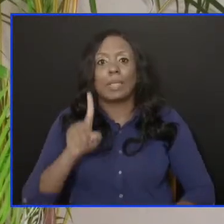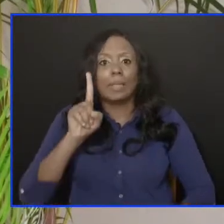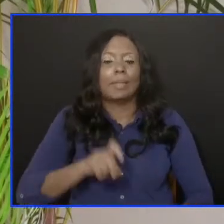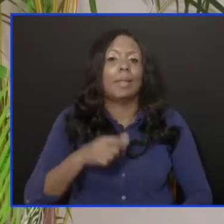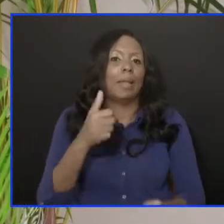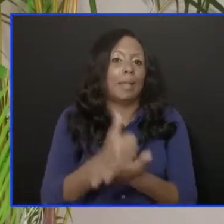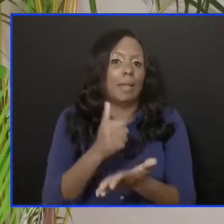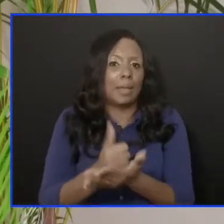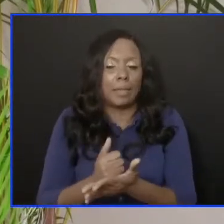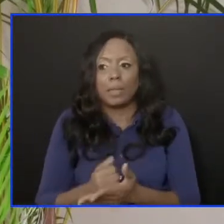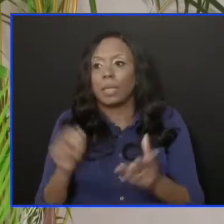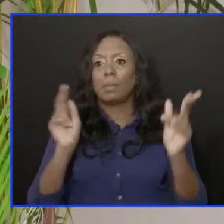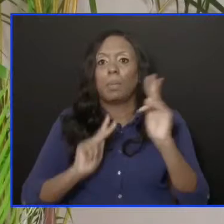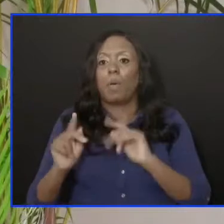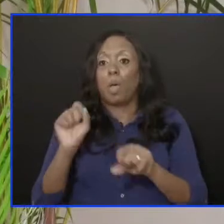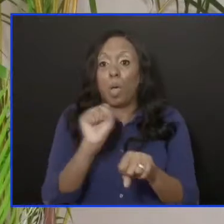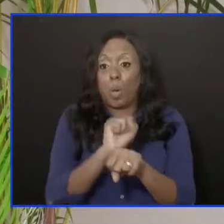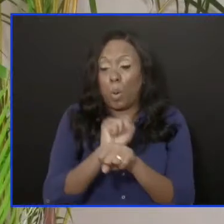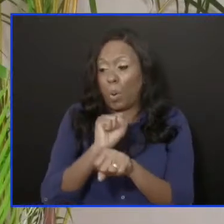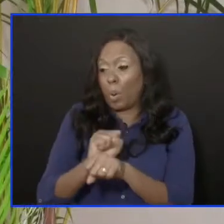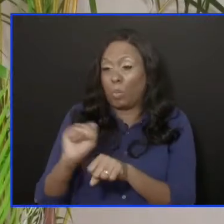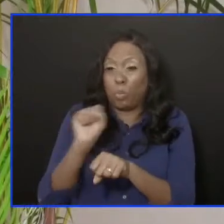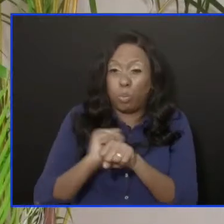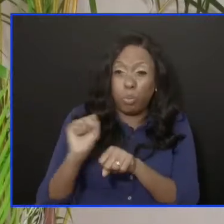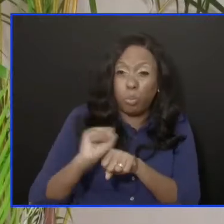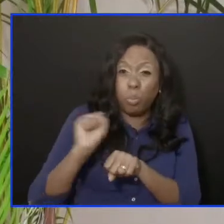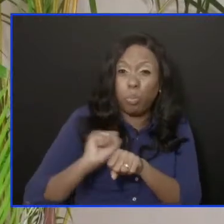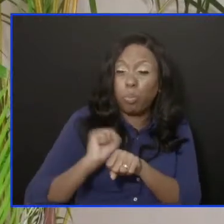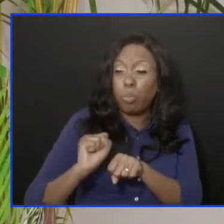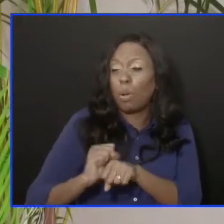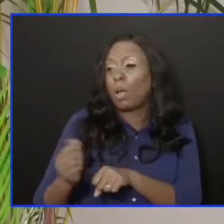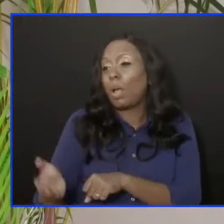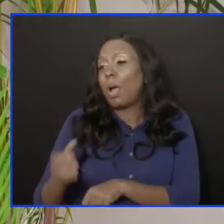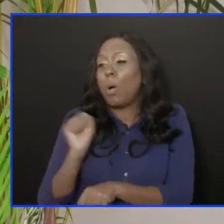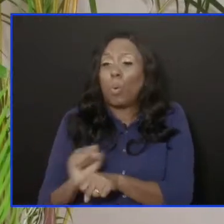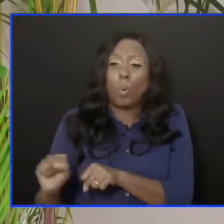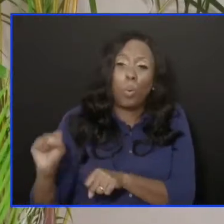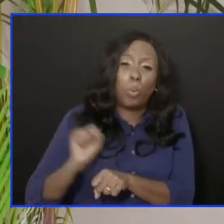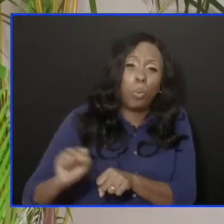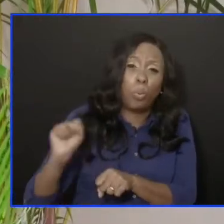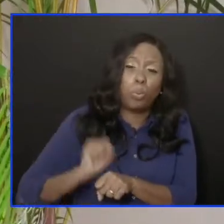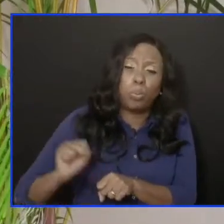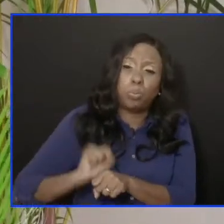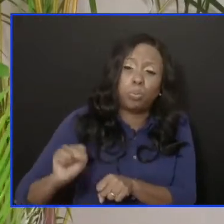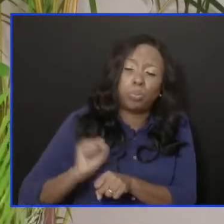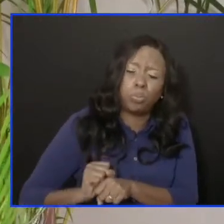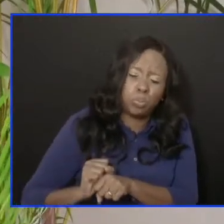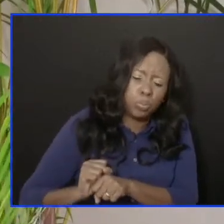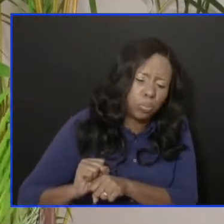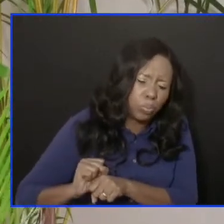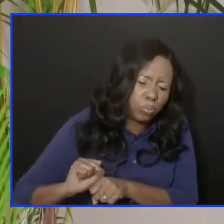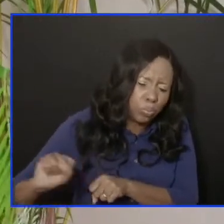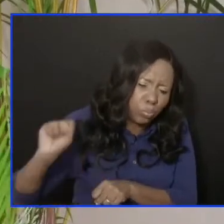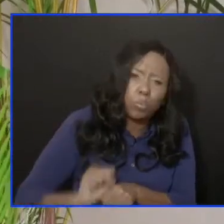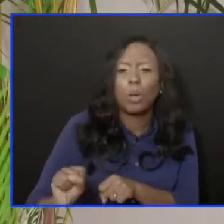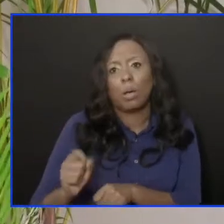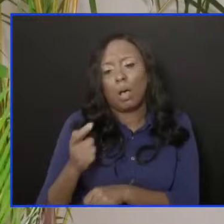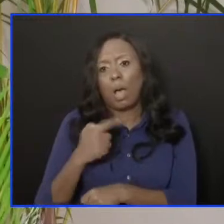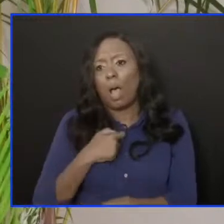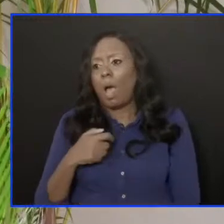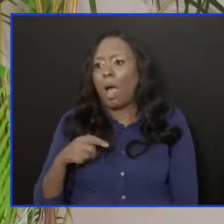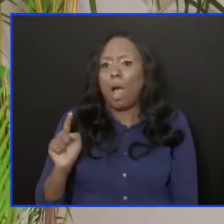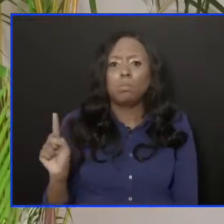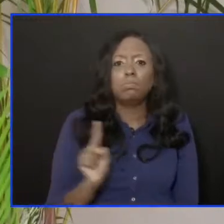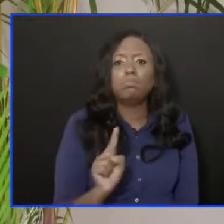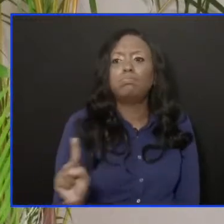The persons who are working there, they've been working tirelessly for a long time. And as we walked around, I remembered